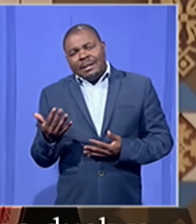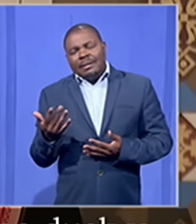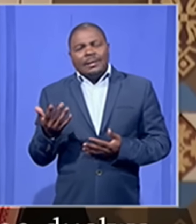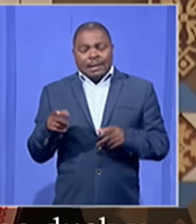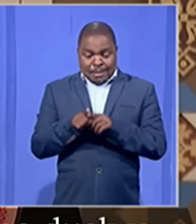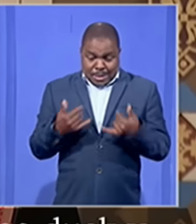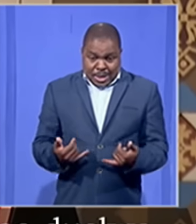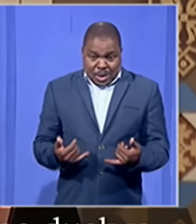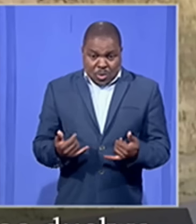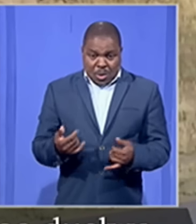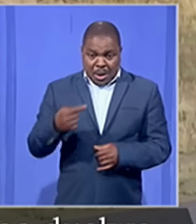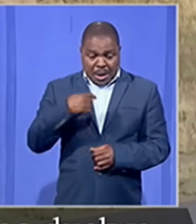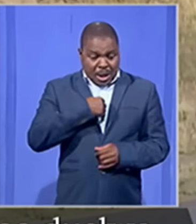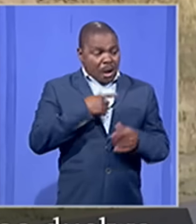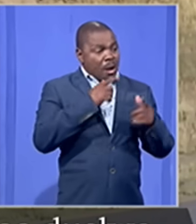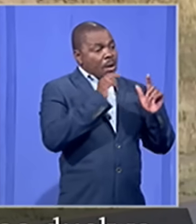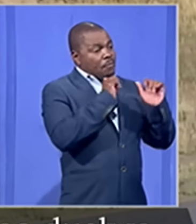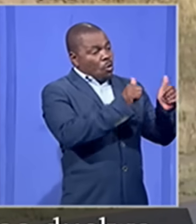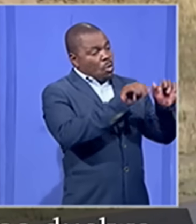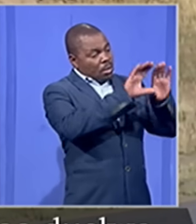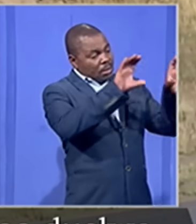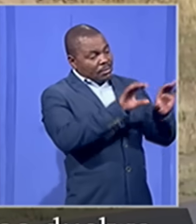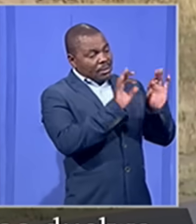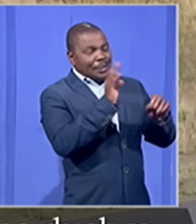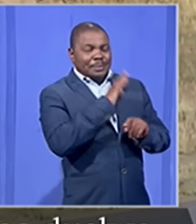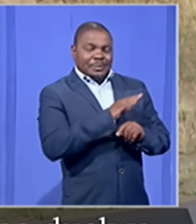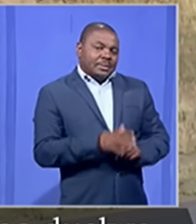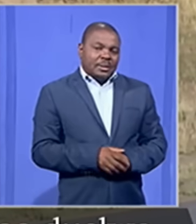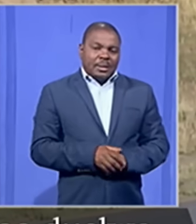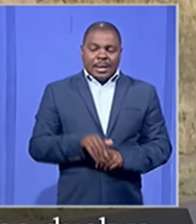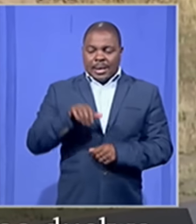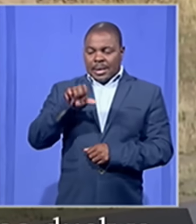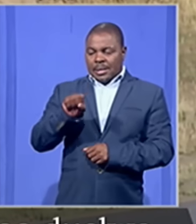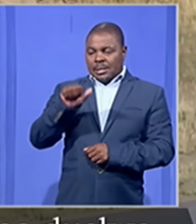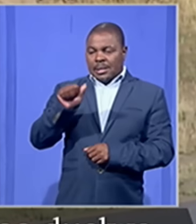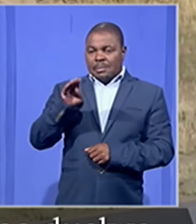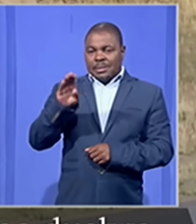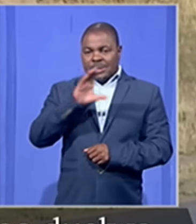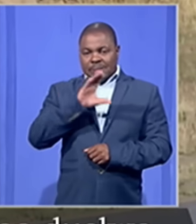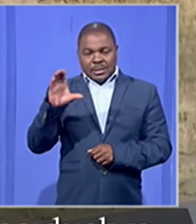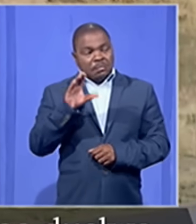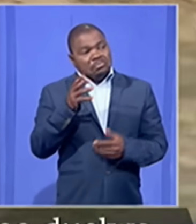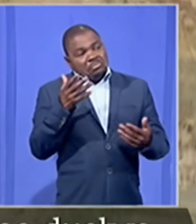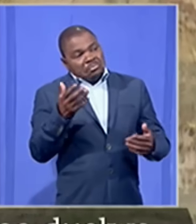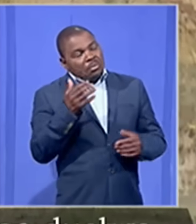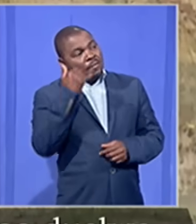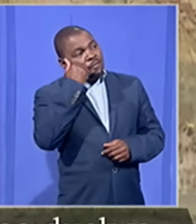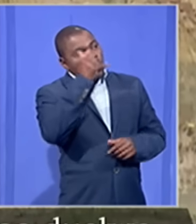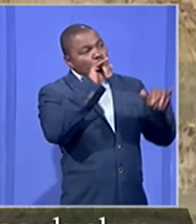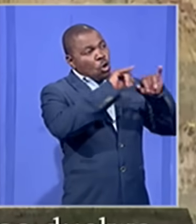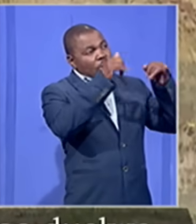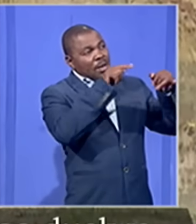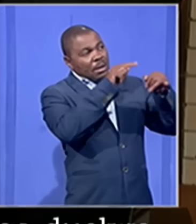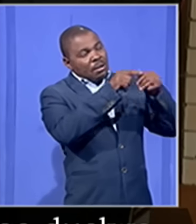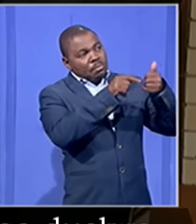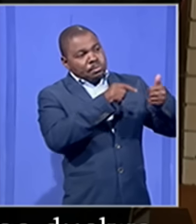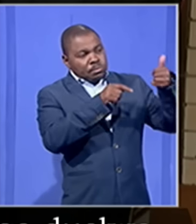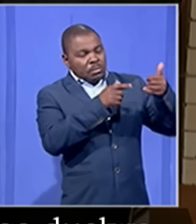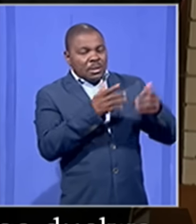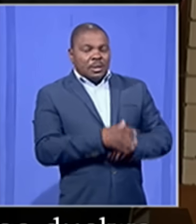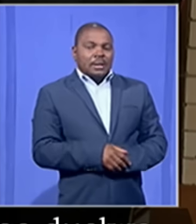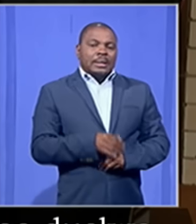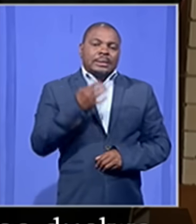ona jwale re non-compliant. Ba kantoro ya dikgang ya SABC ba ne ba leka go ikgolaganya le rakontraka mo mogaleng. We also got a